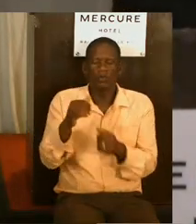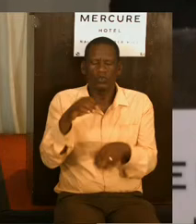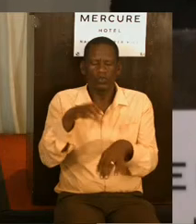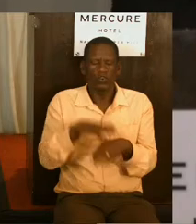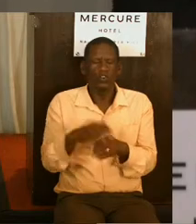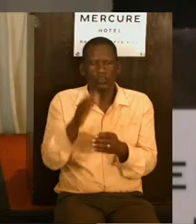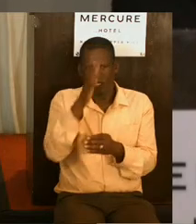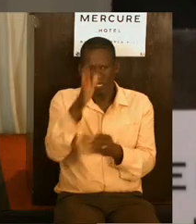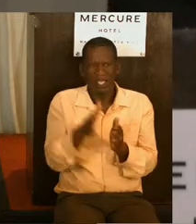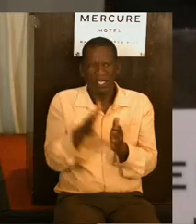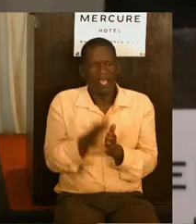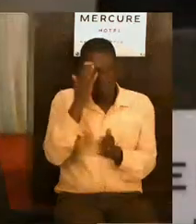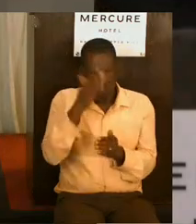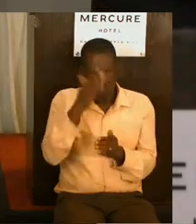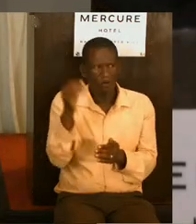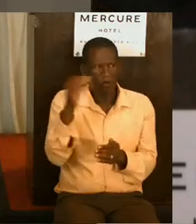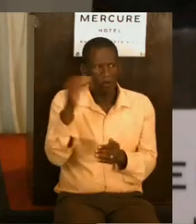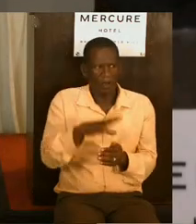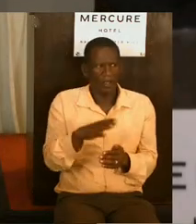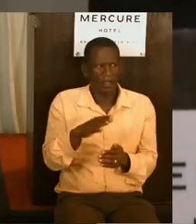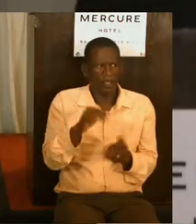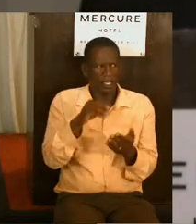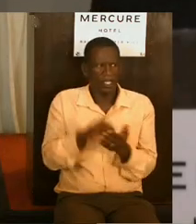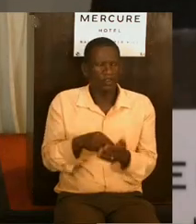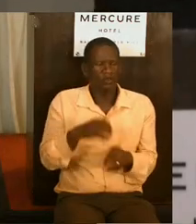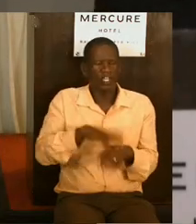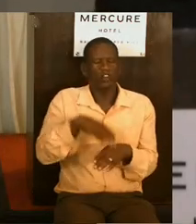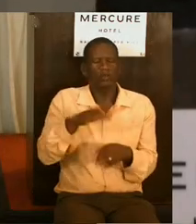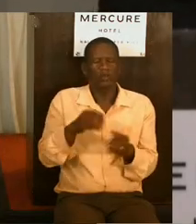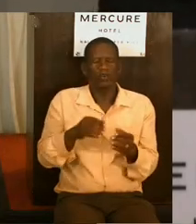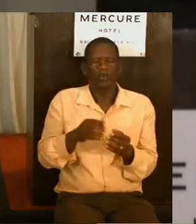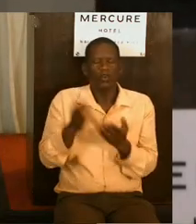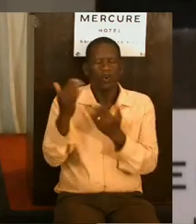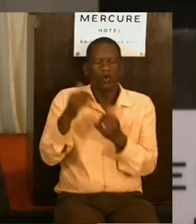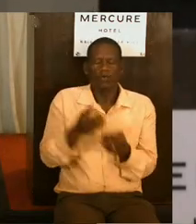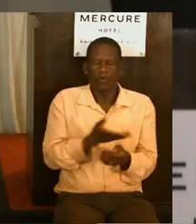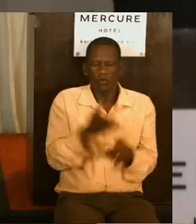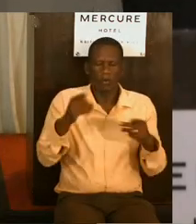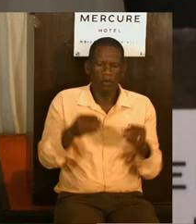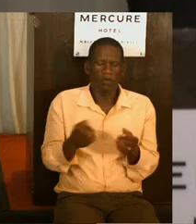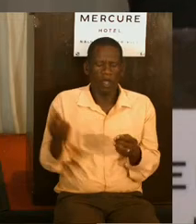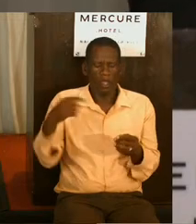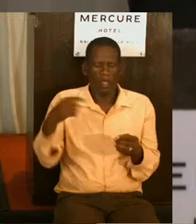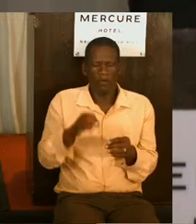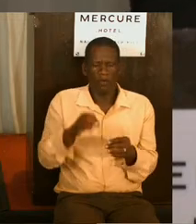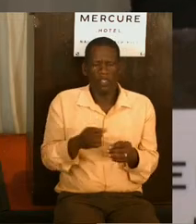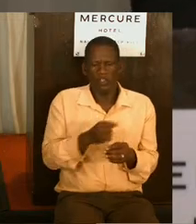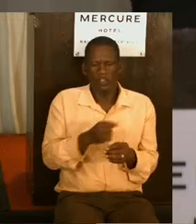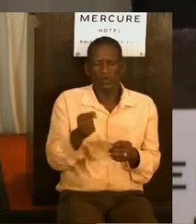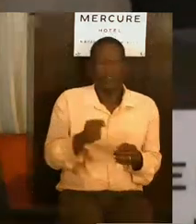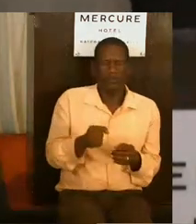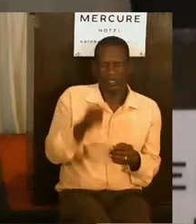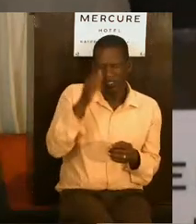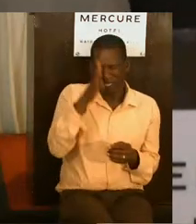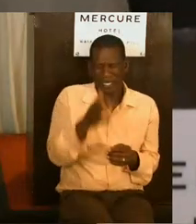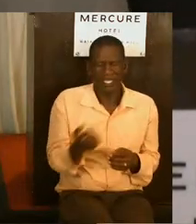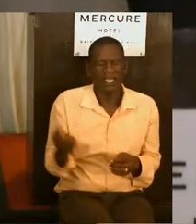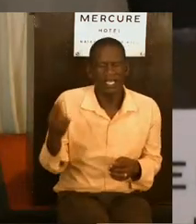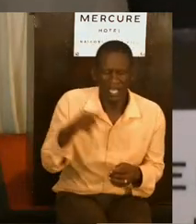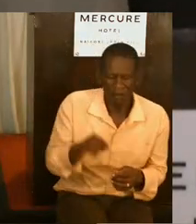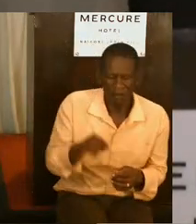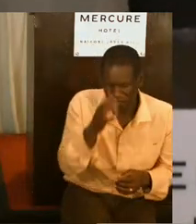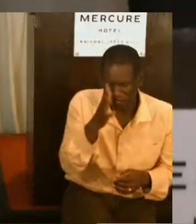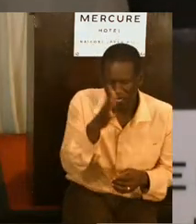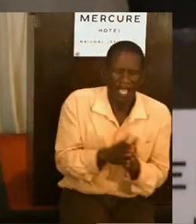Sunday and I think you're going to go and get back more of it for those of you who have not been coming for the doors on Sunday please do come